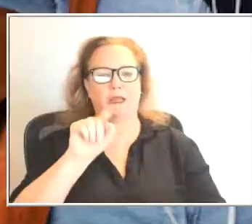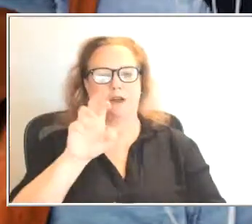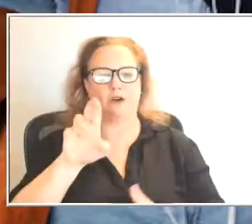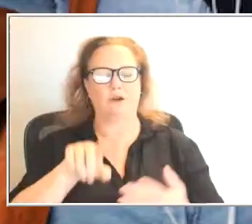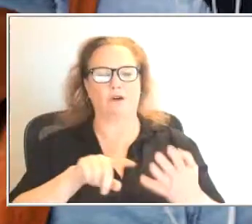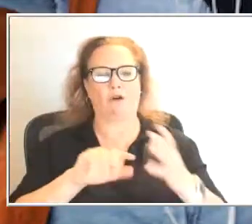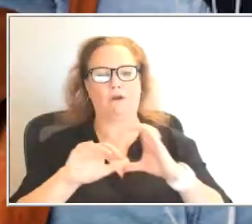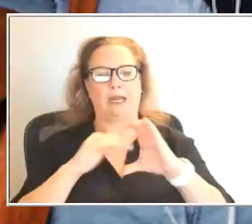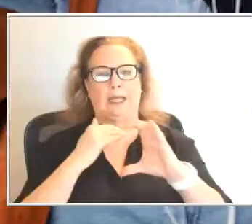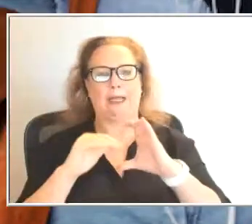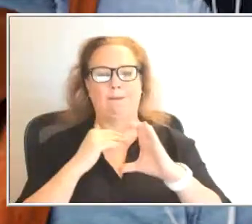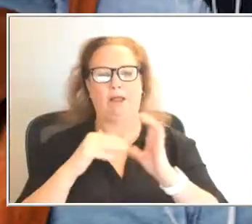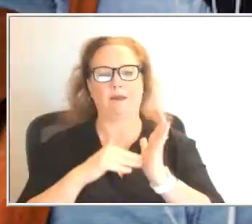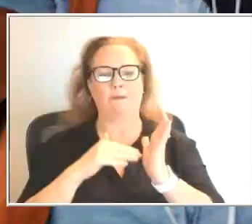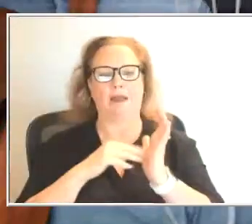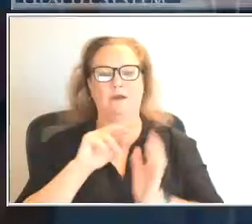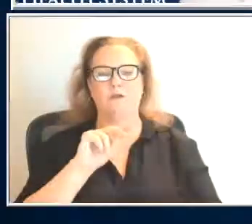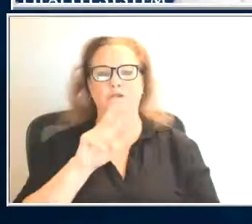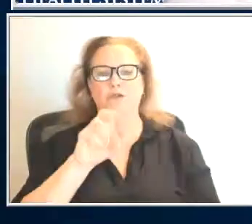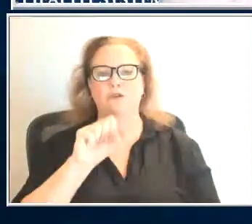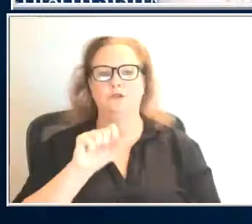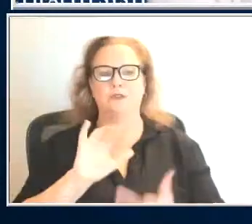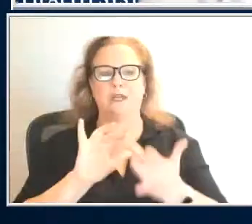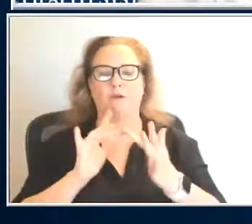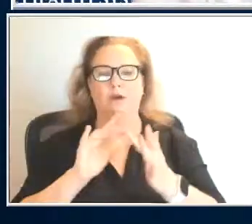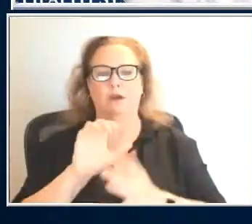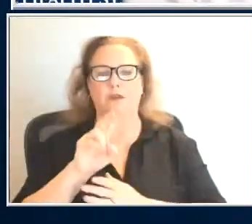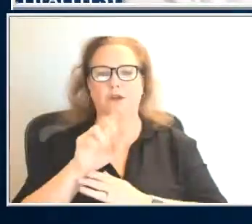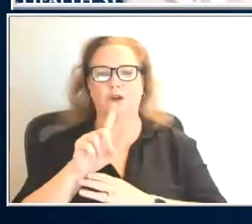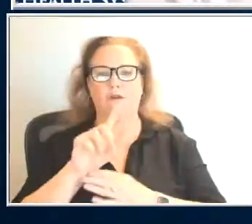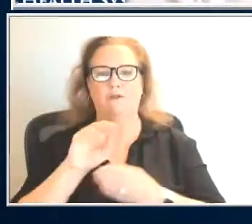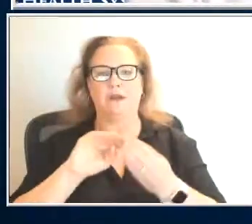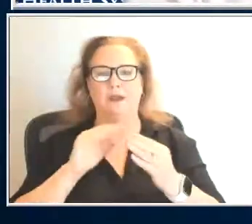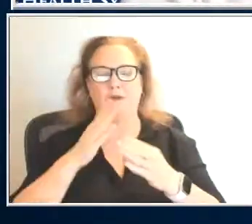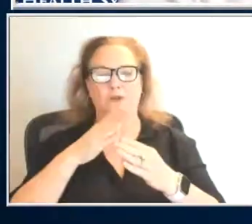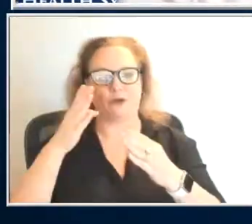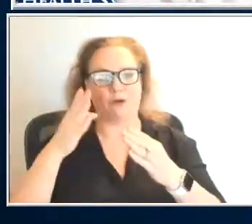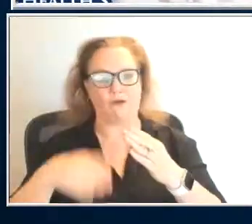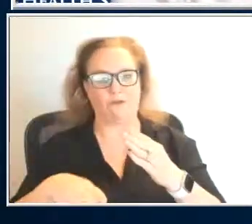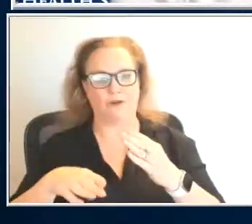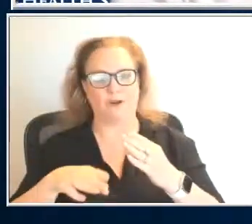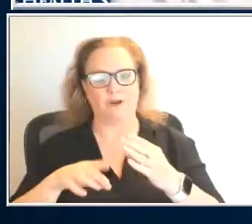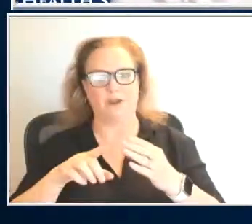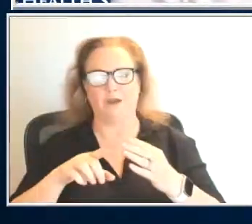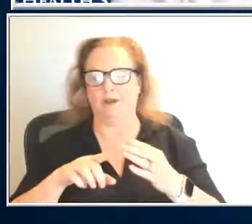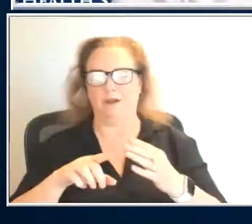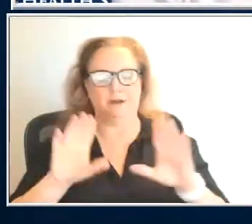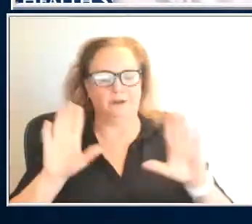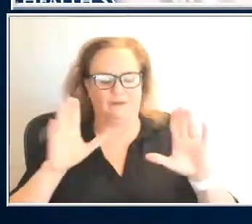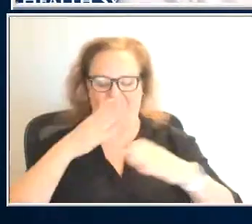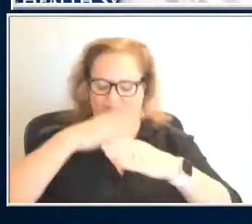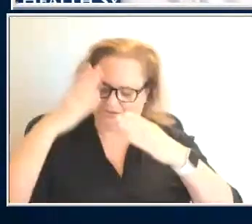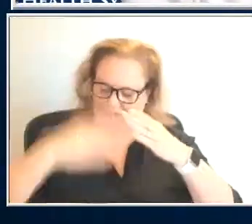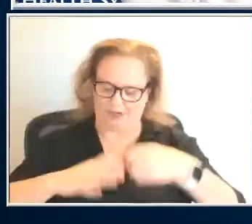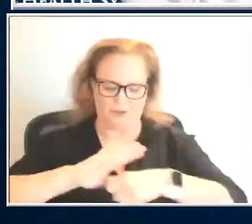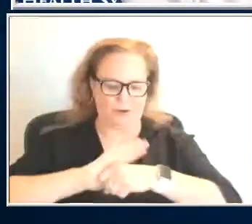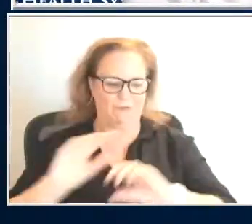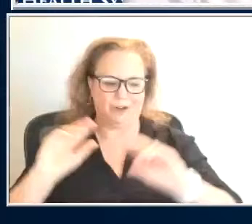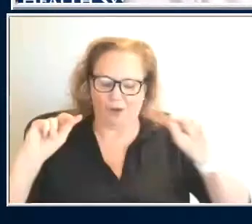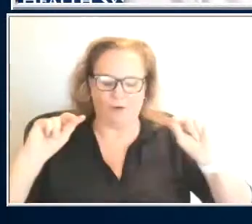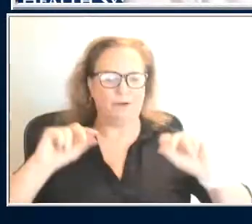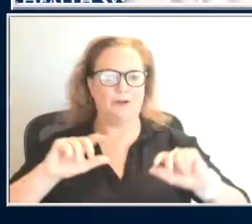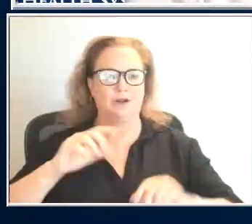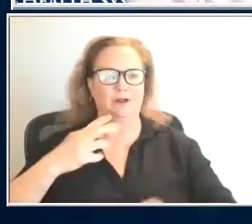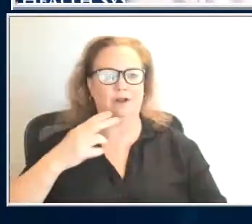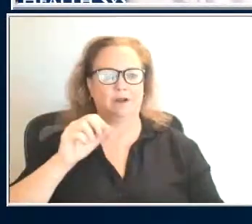the Medical News Network. So the COVID count's over. Long live COVID. Yeah. Nope. But Hawkeye is